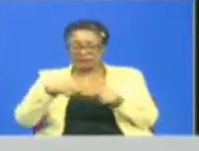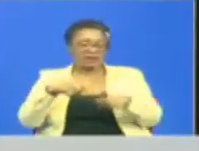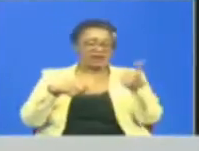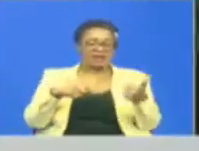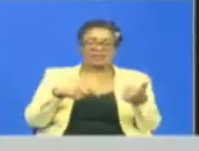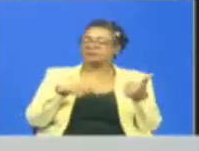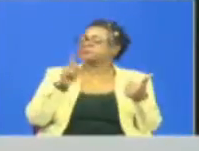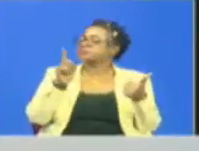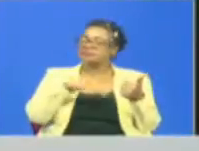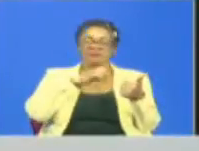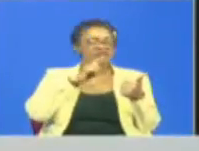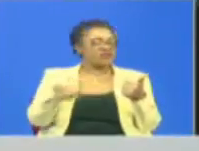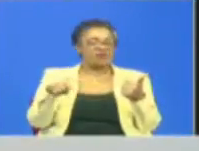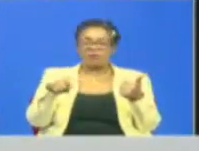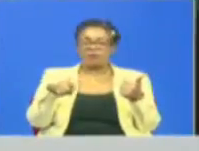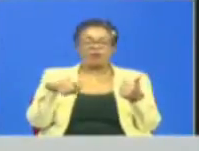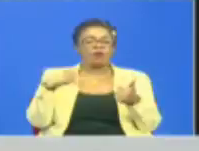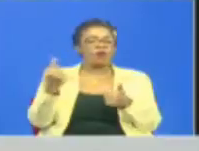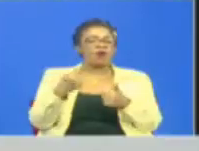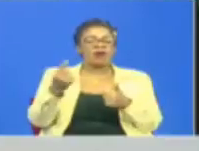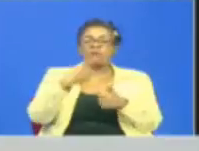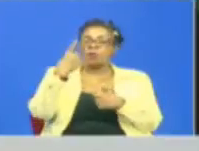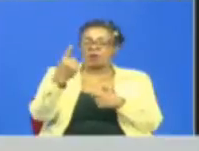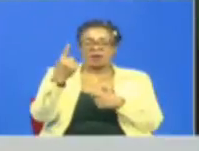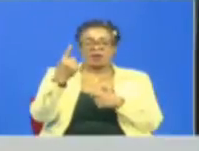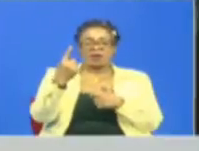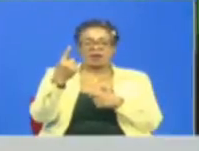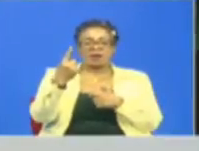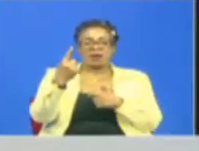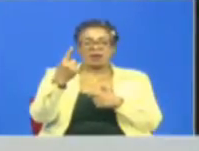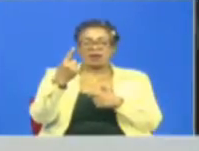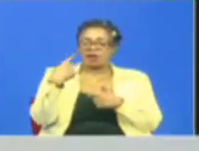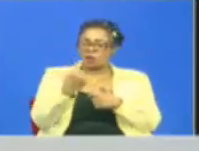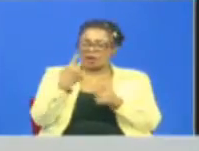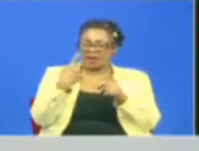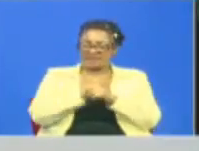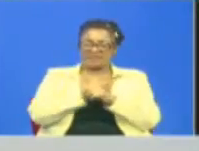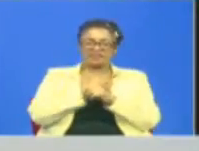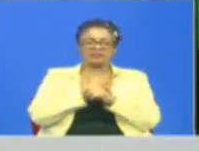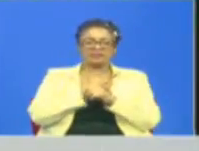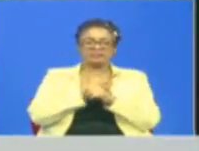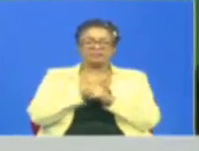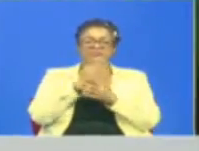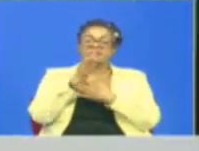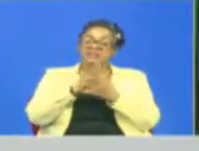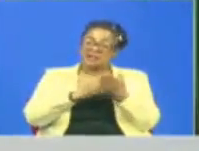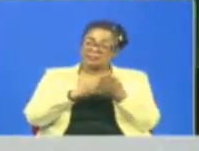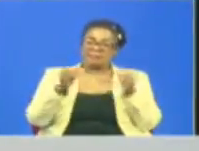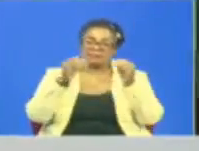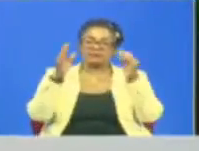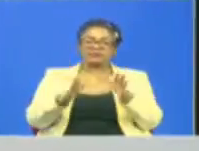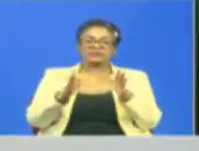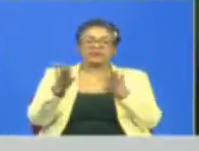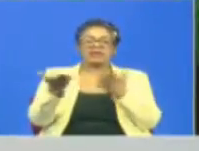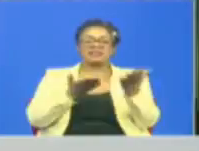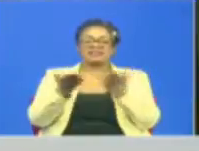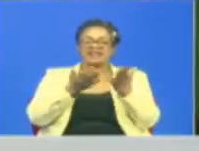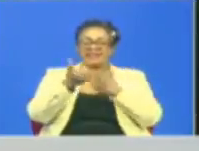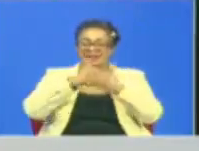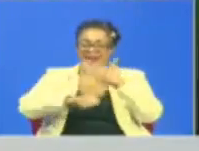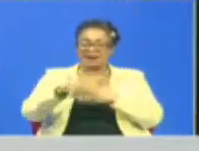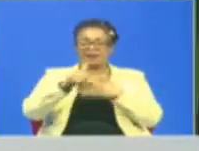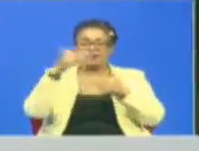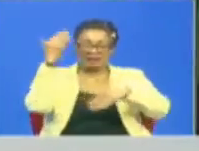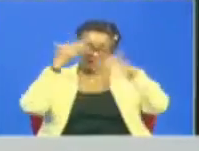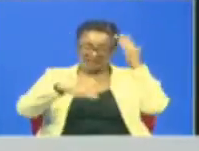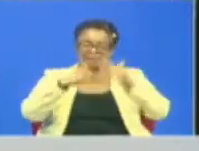Wrong. There's only one payroll. The only difference is that some teachers are serving under career progression,